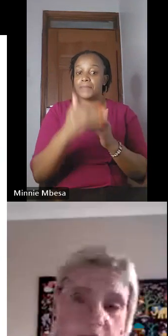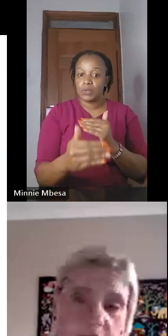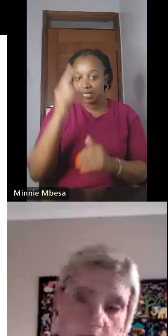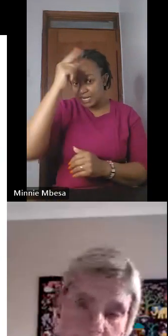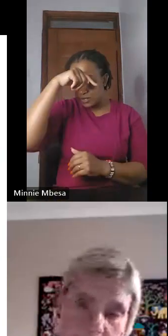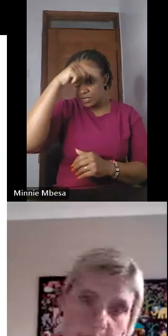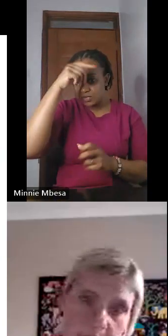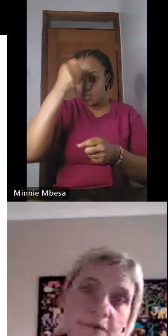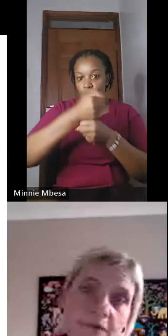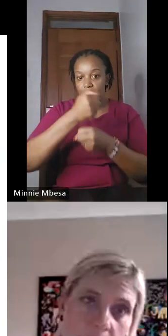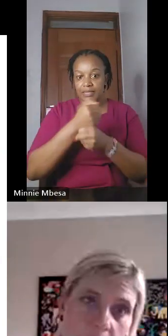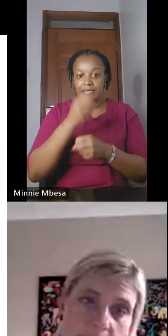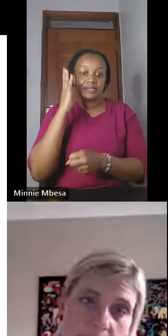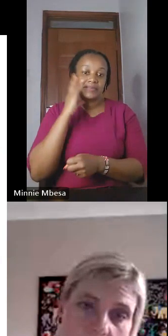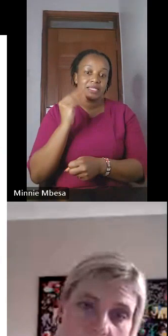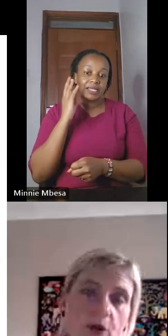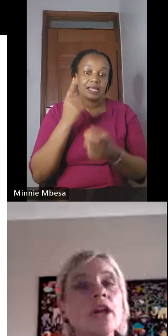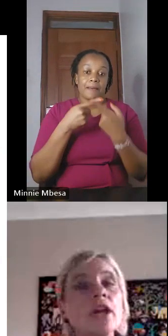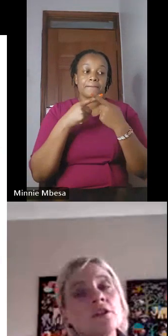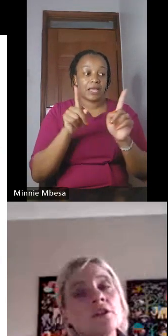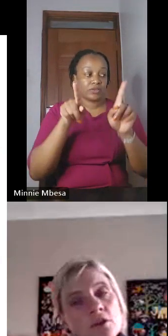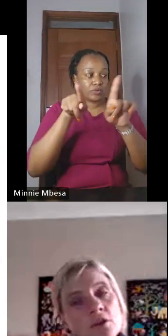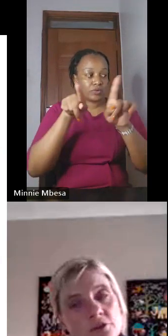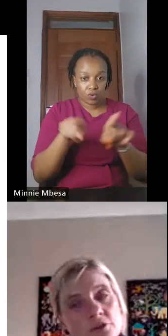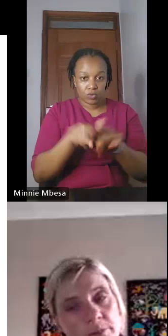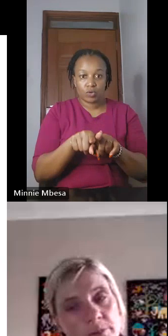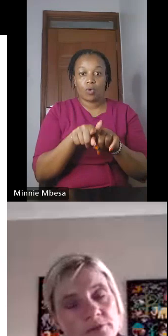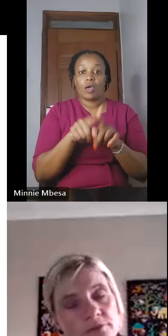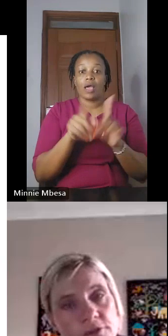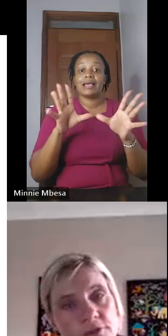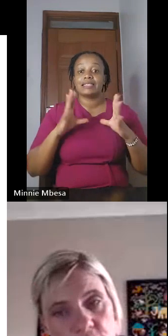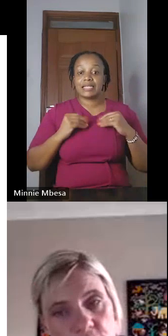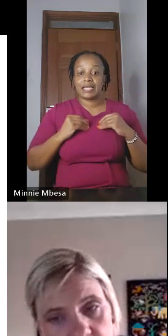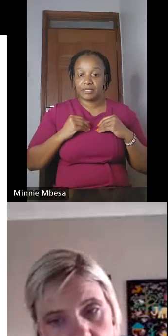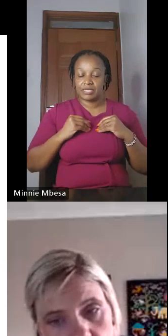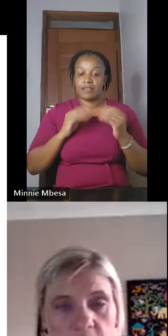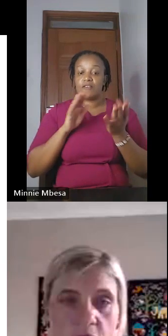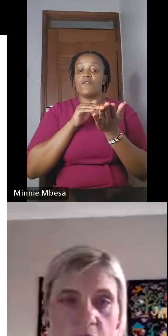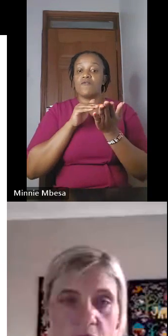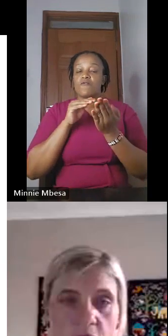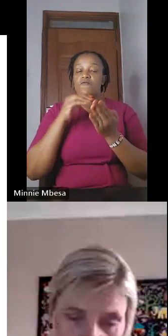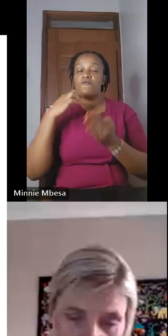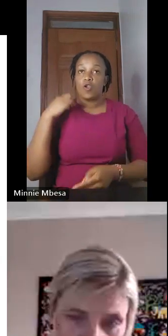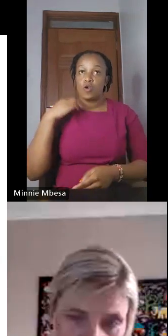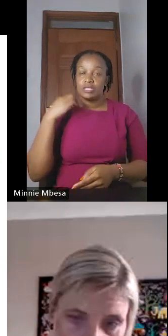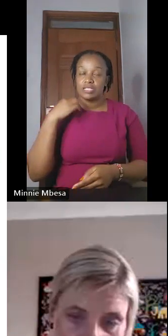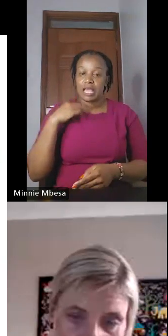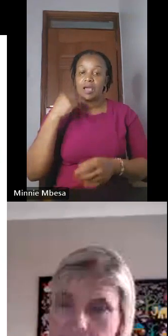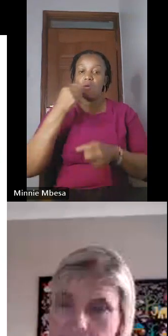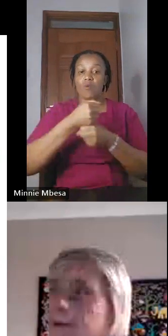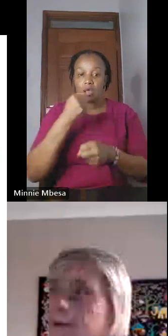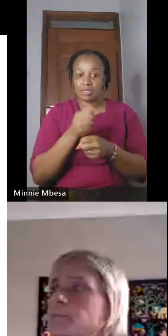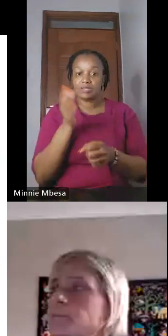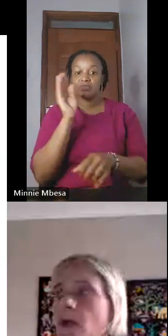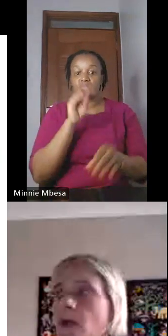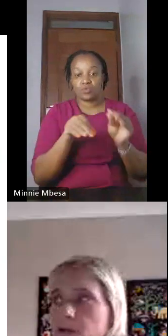will also accept volunteer work to contribute to that 3 year